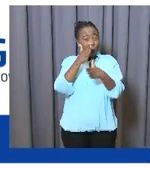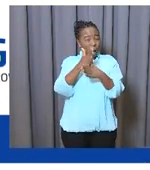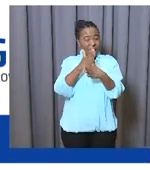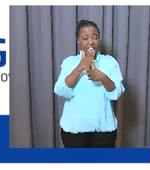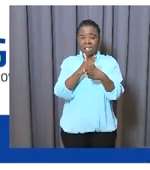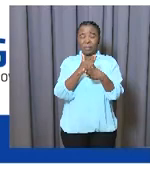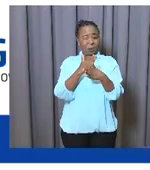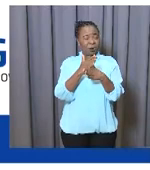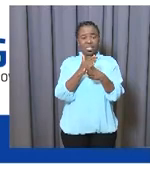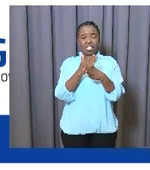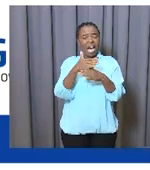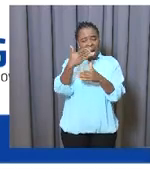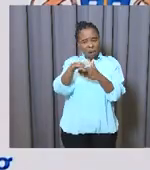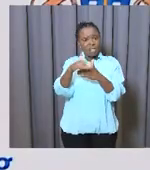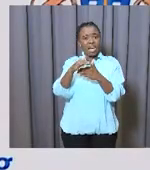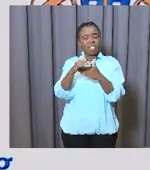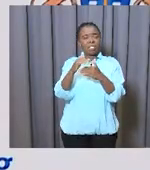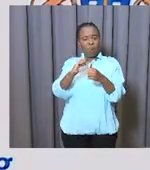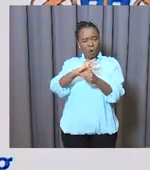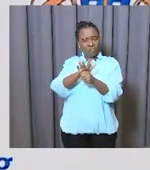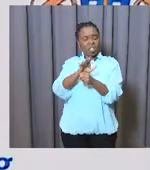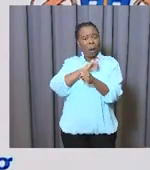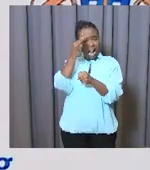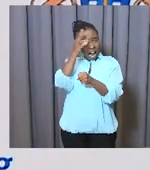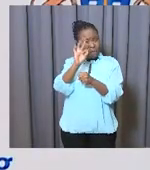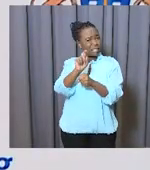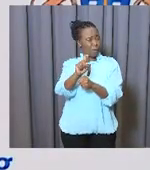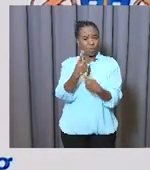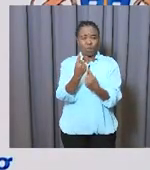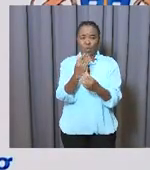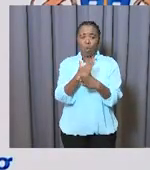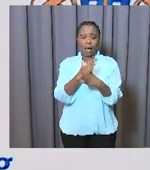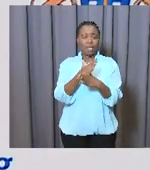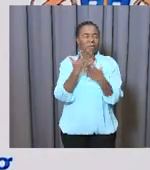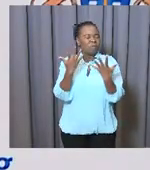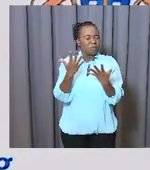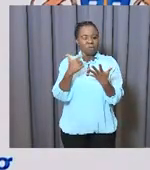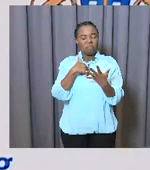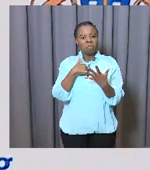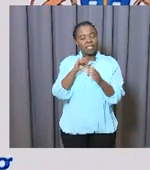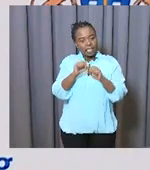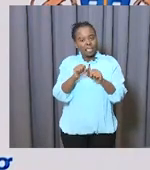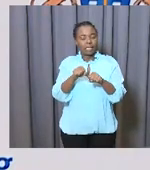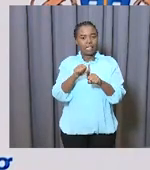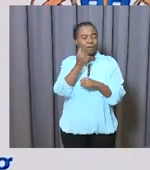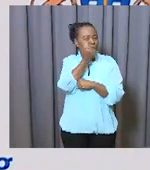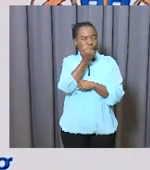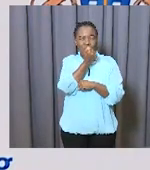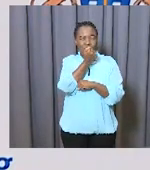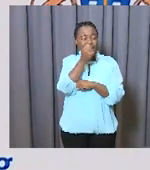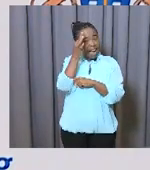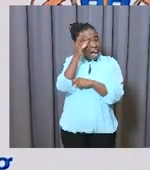Government is supposed to be doing this work. And I am sorry to admit that government has not